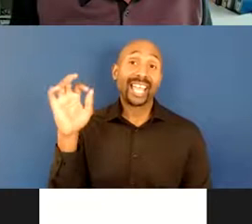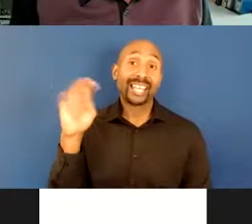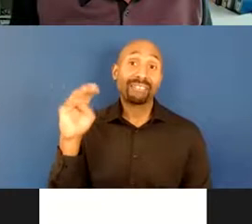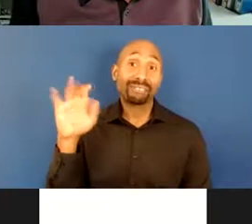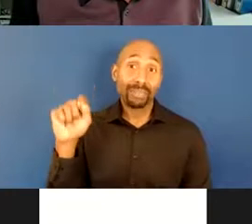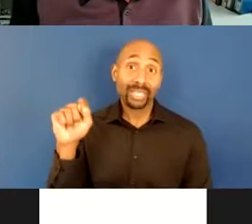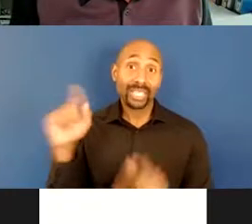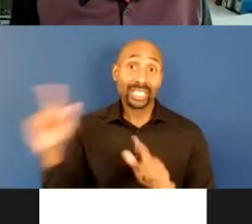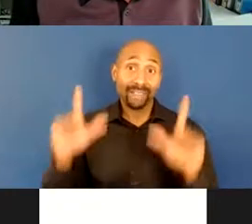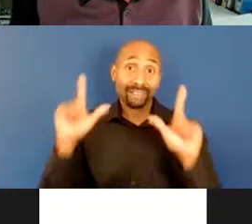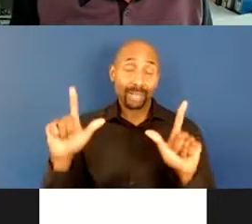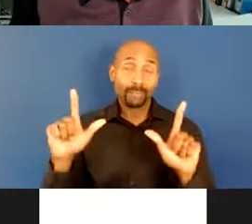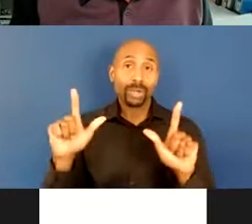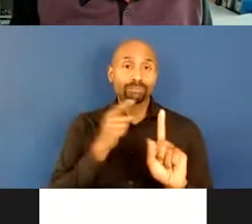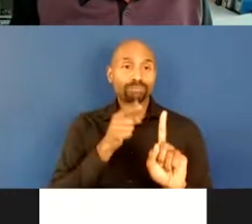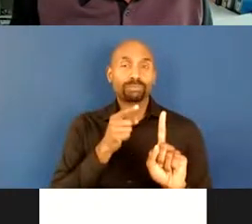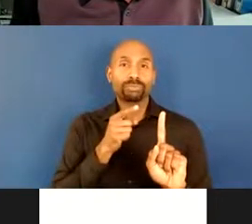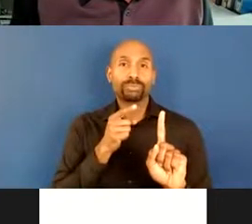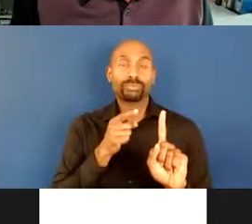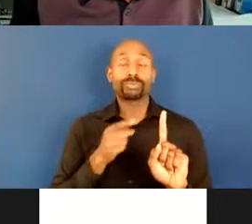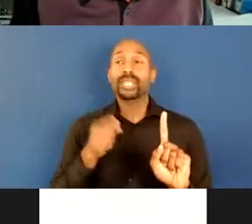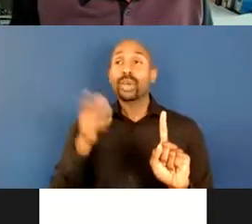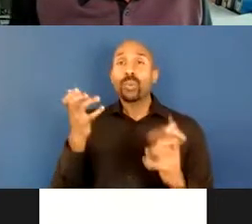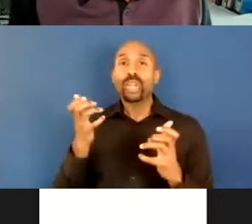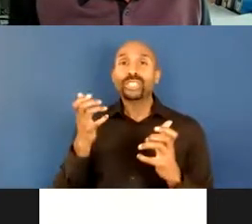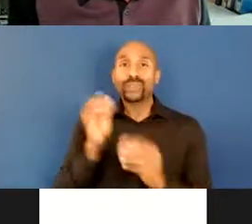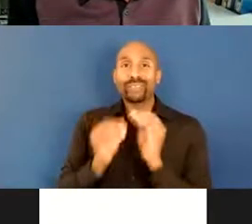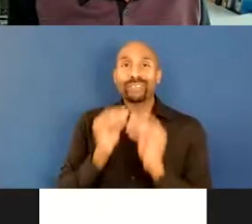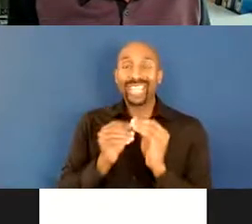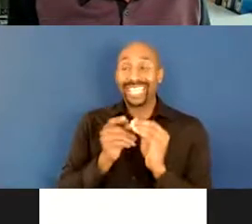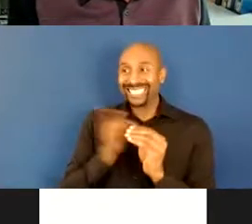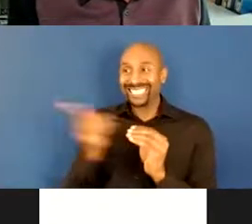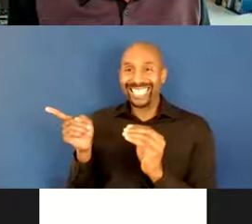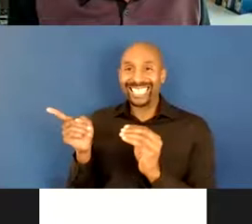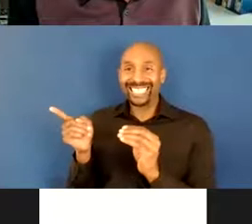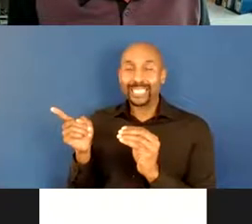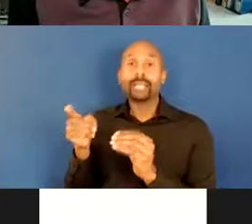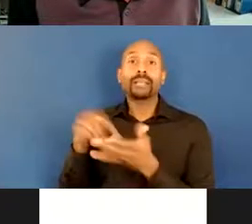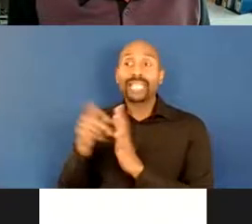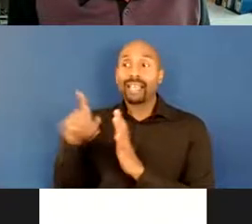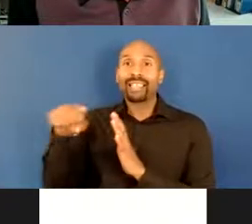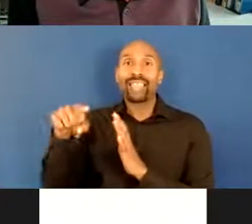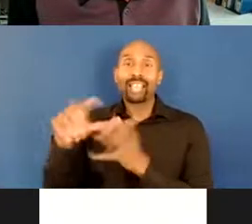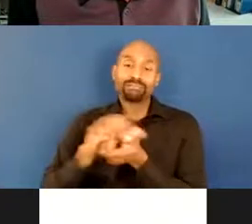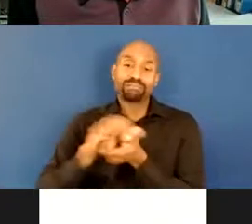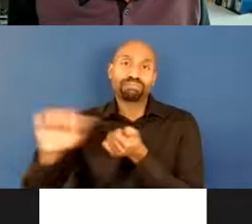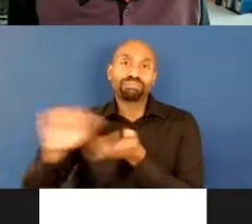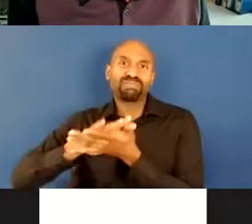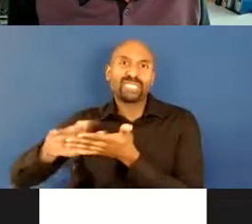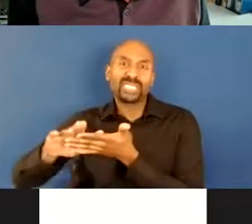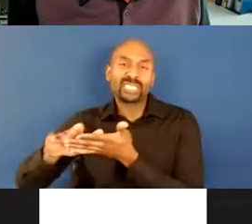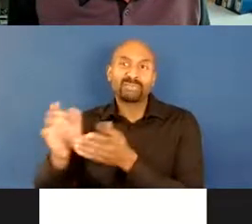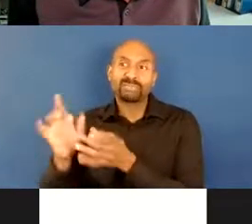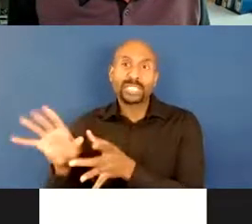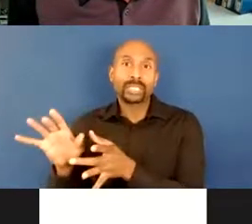or willful amnesia that have contributed to the development of an IR discipline that is wholly inadequate for discussing